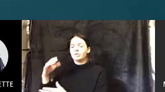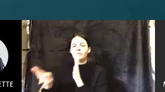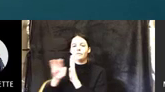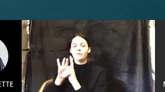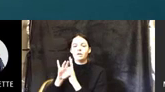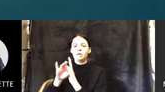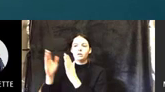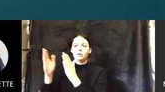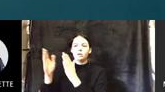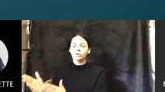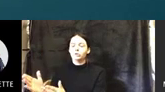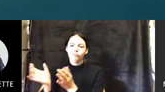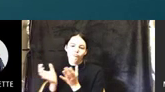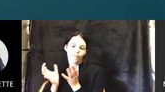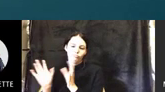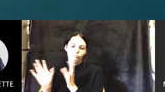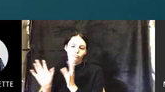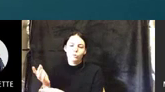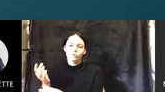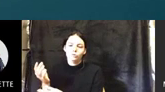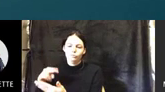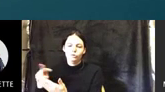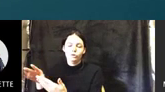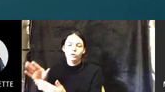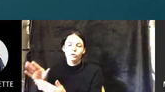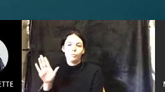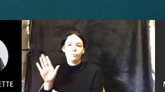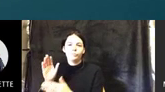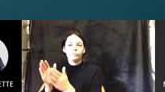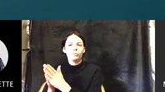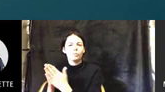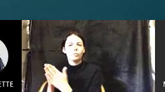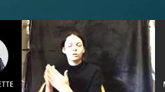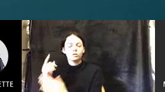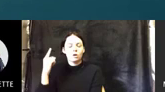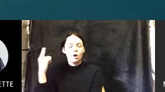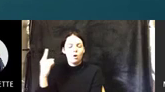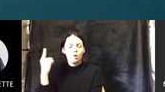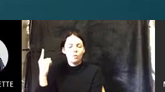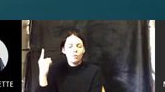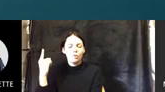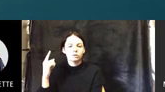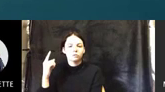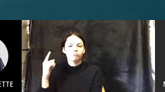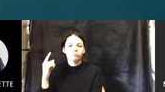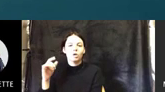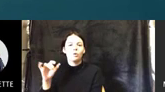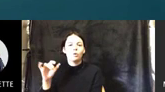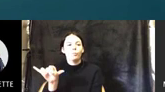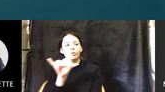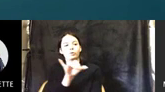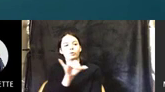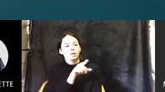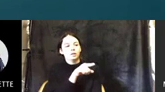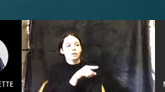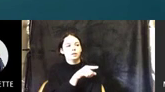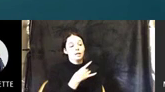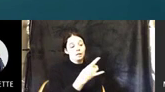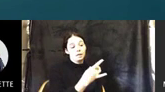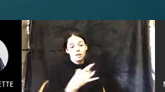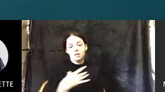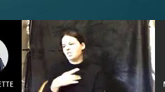book and your writing or whatever. There will be both sides to everything. It was interesting with Atlanta Permanent